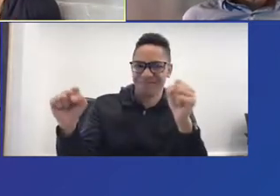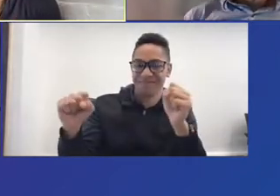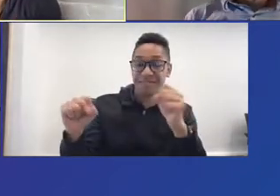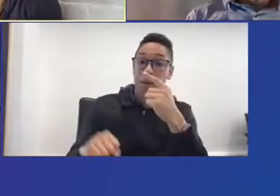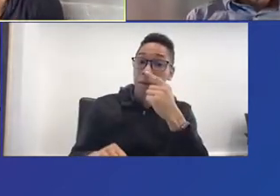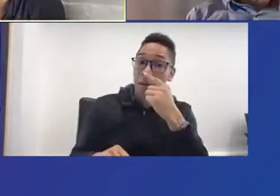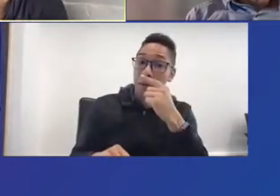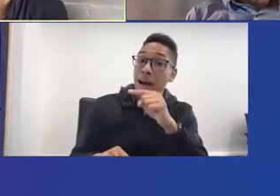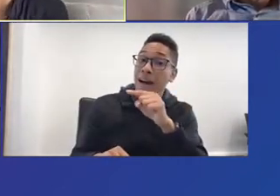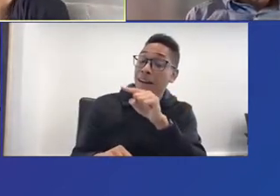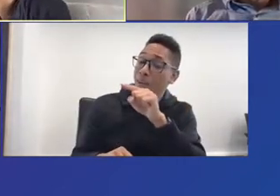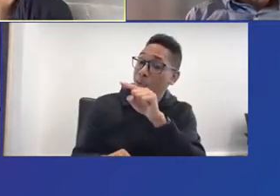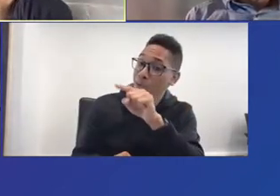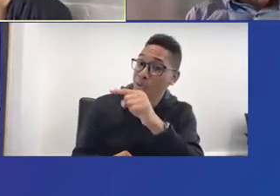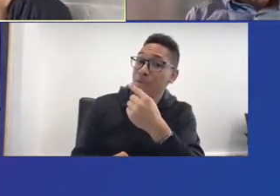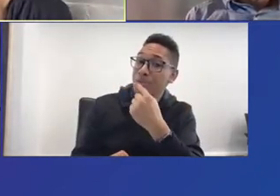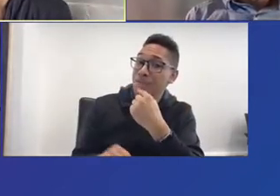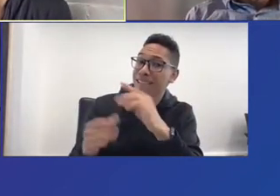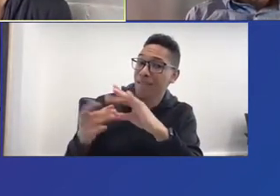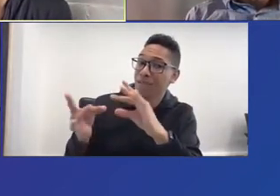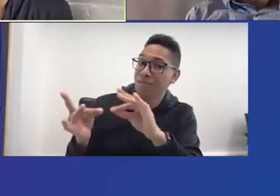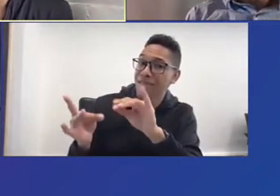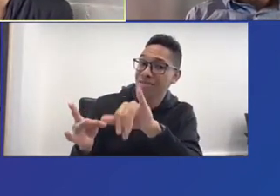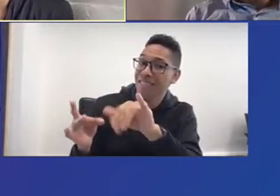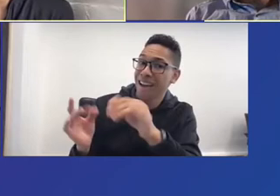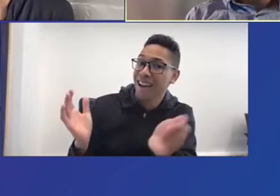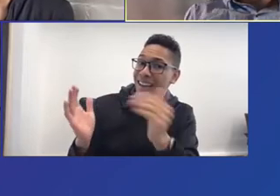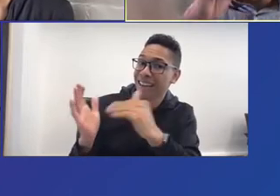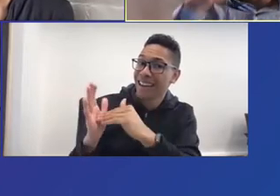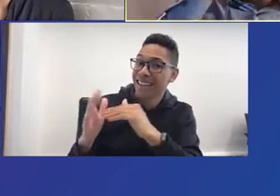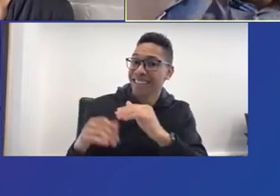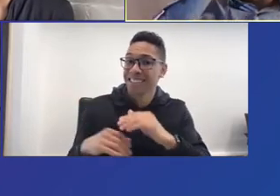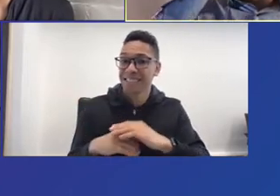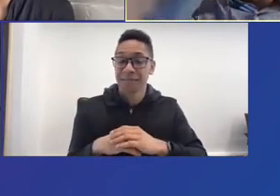invite you? Would you say it again?